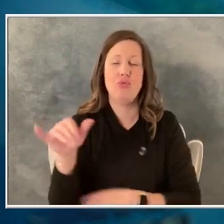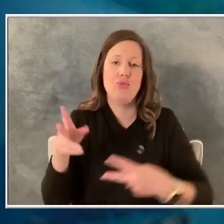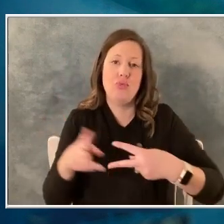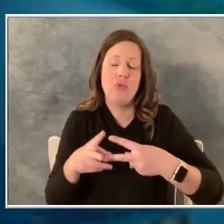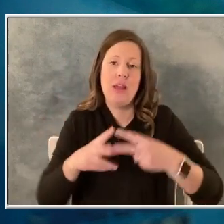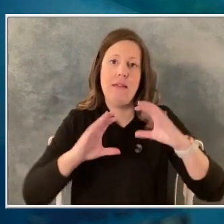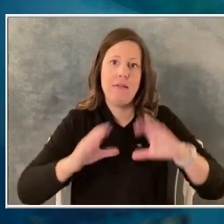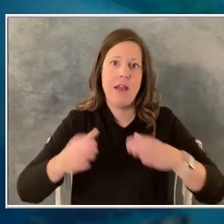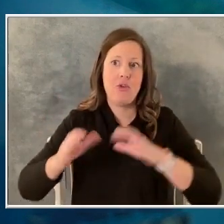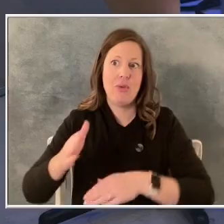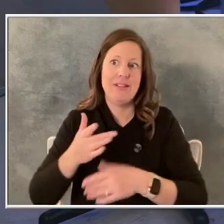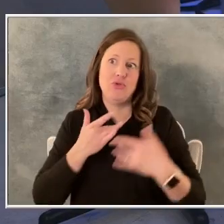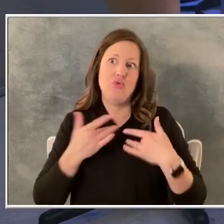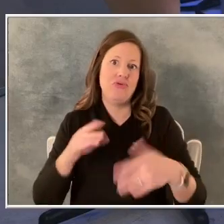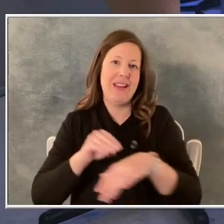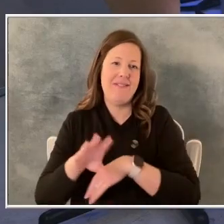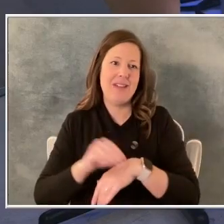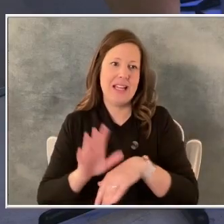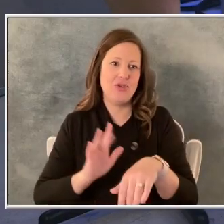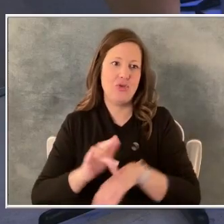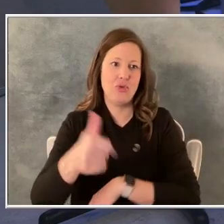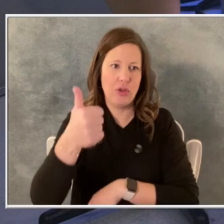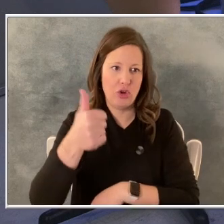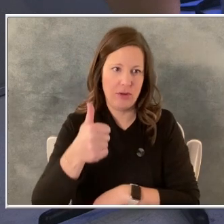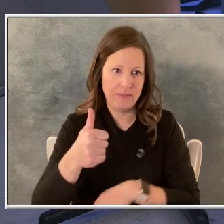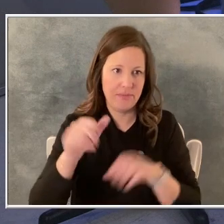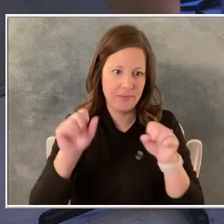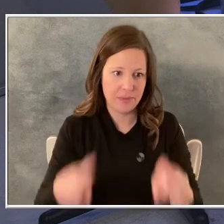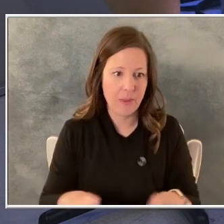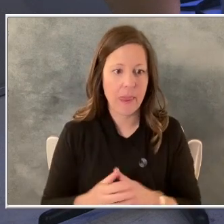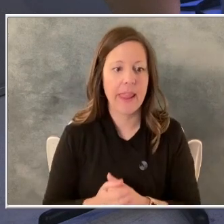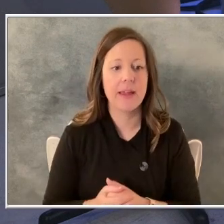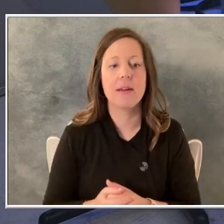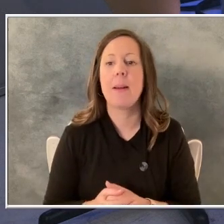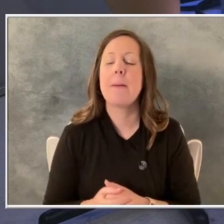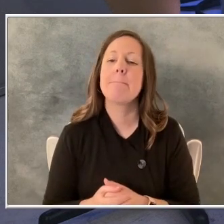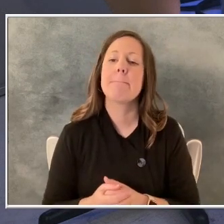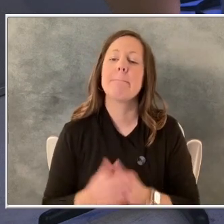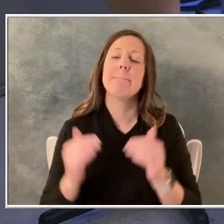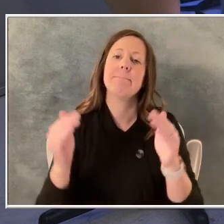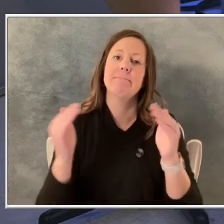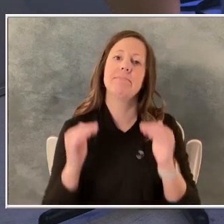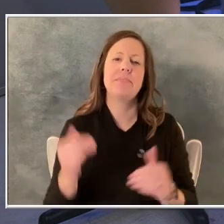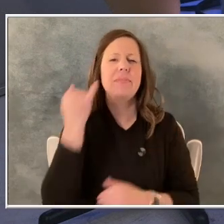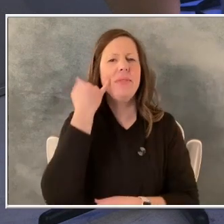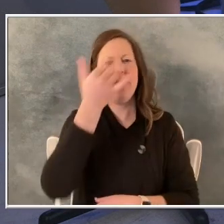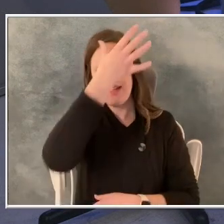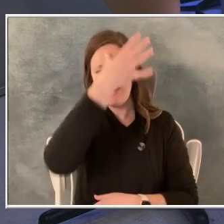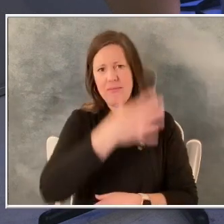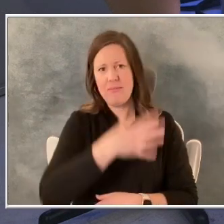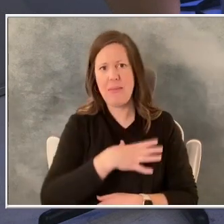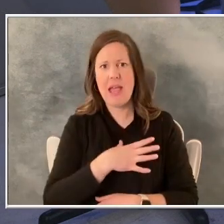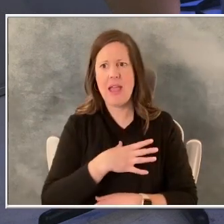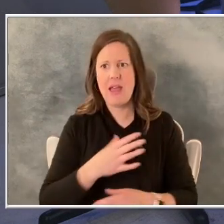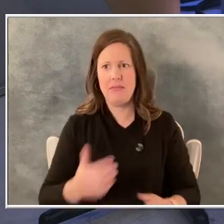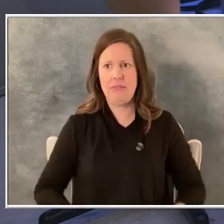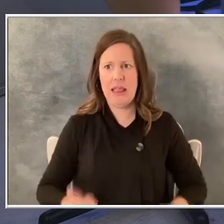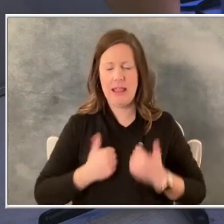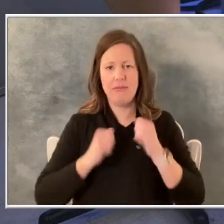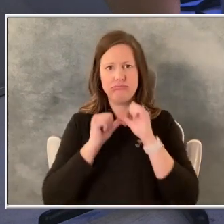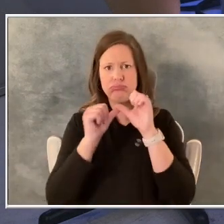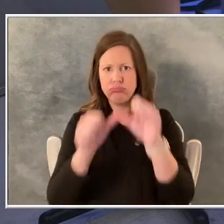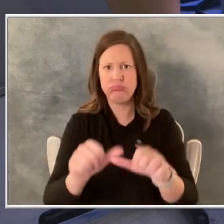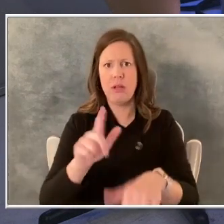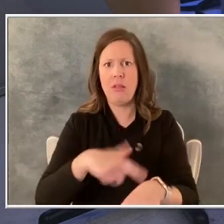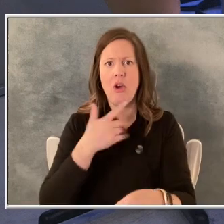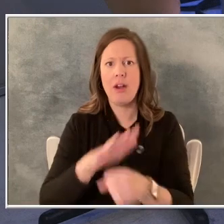advise earlier screening. Sandy wants to know, true or false, if men live long enough, they will be diagnosed with prostate cancer